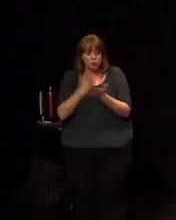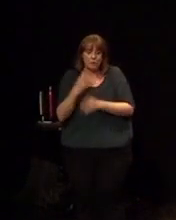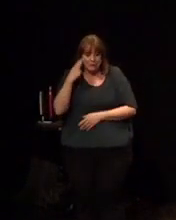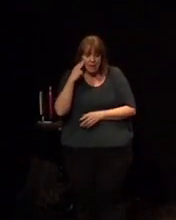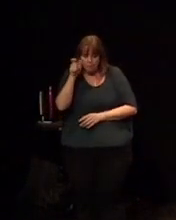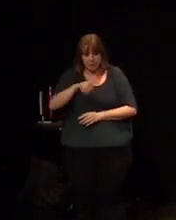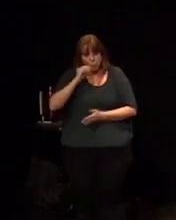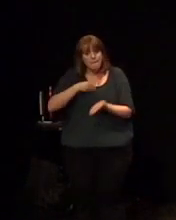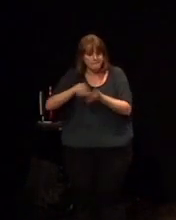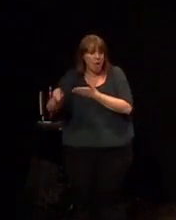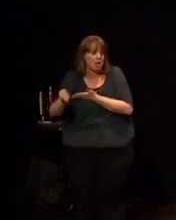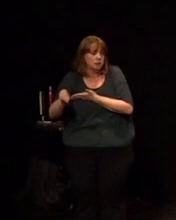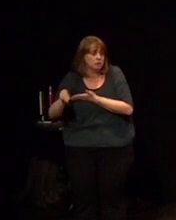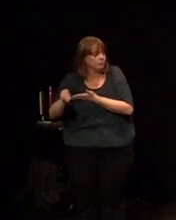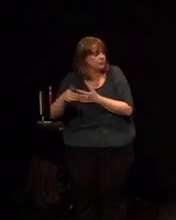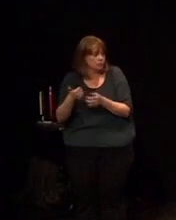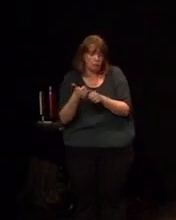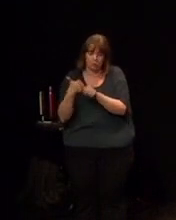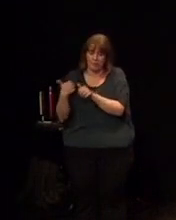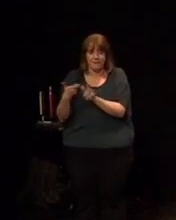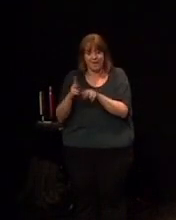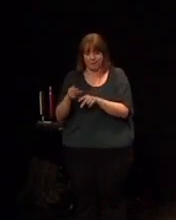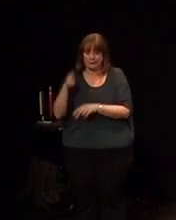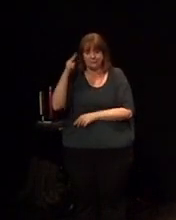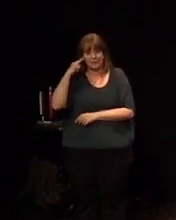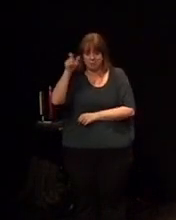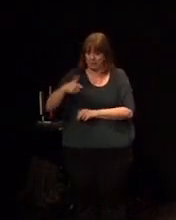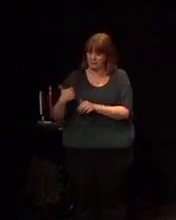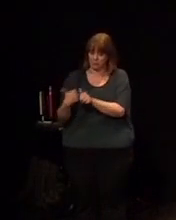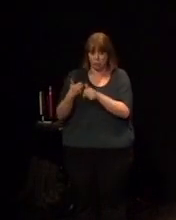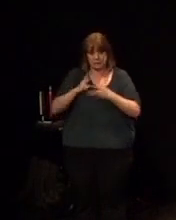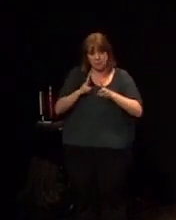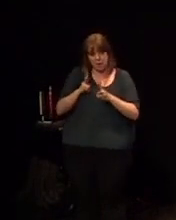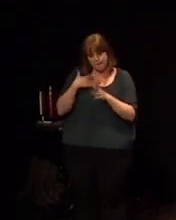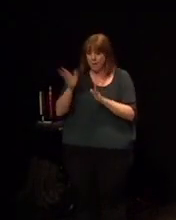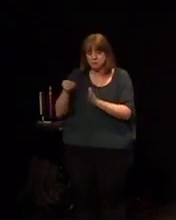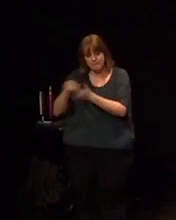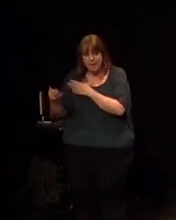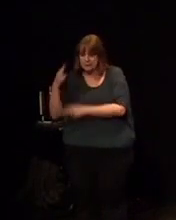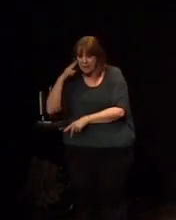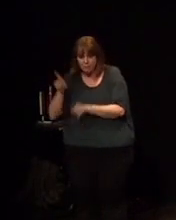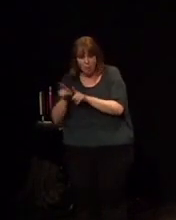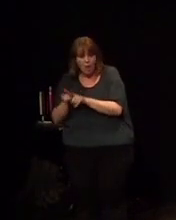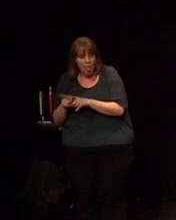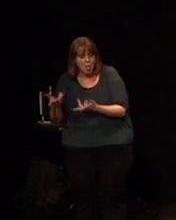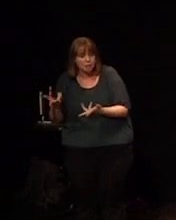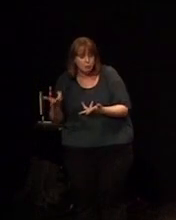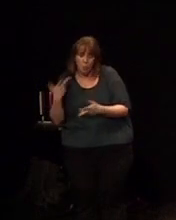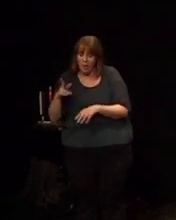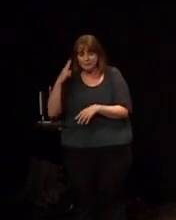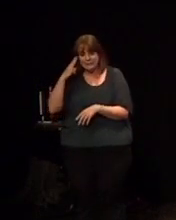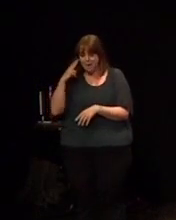get paid. Supporting interpreters because it's important. You're right. it's important to interpret their